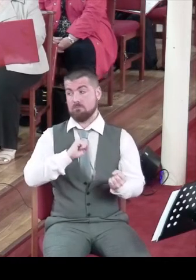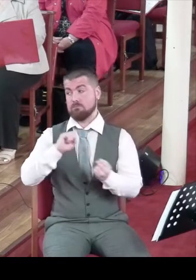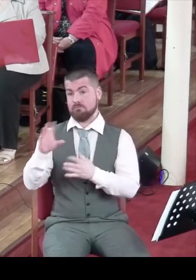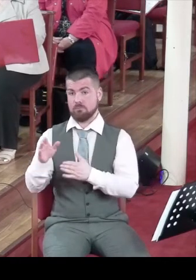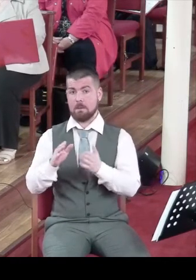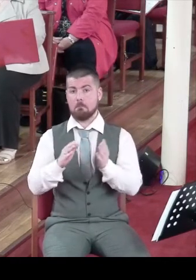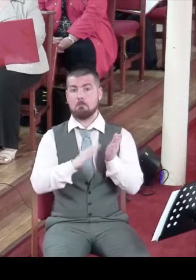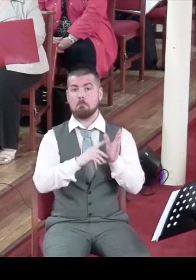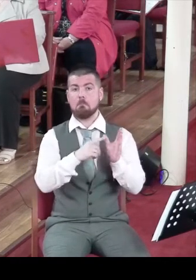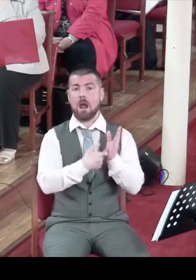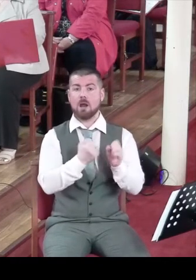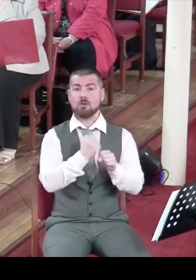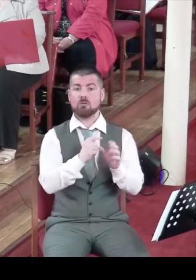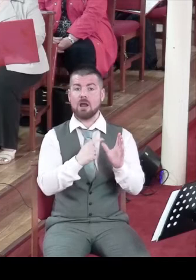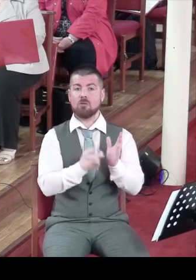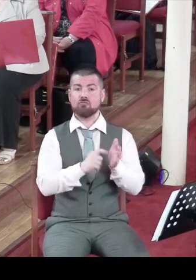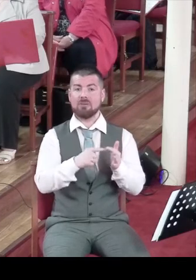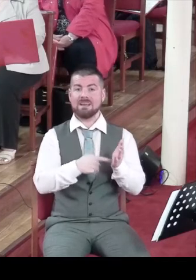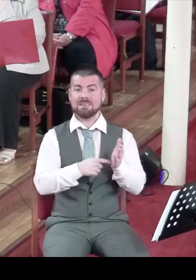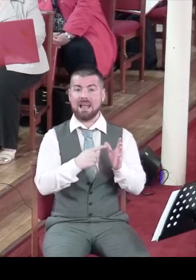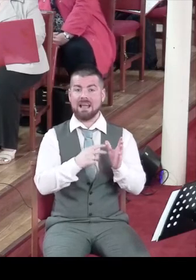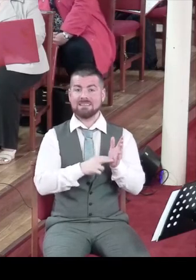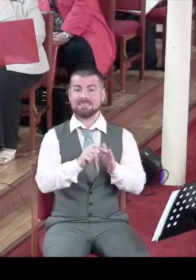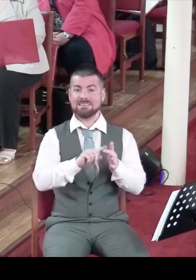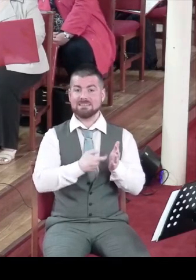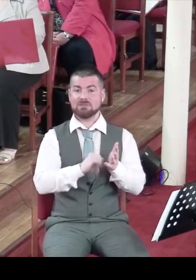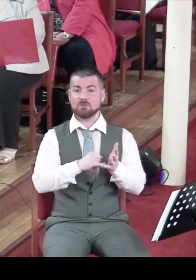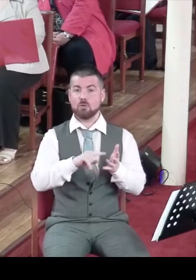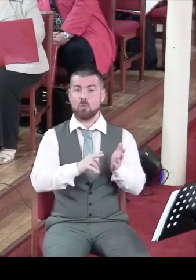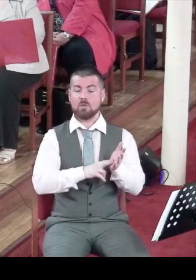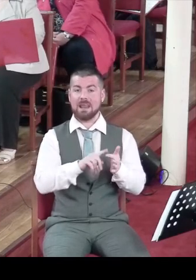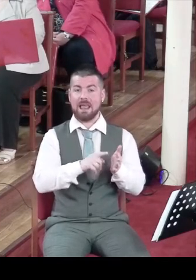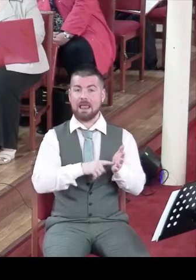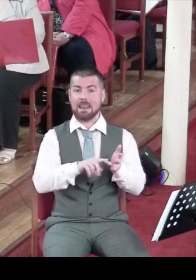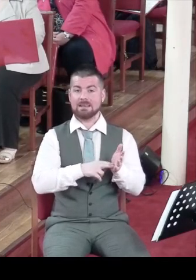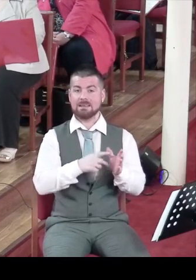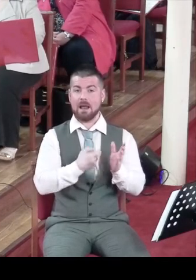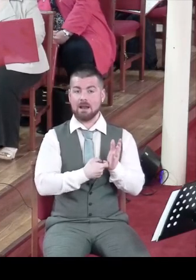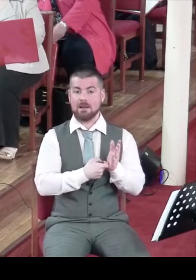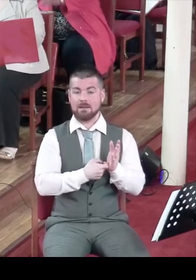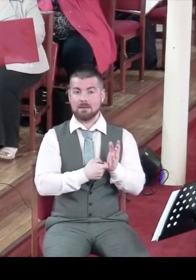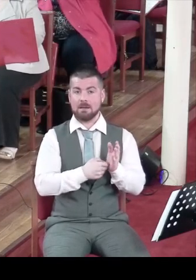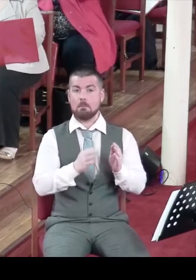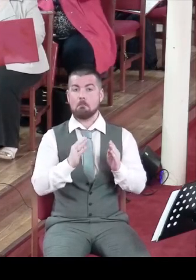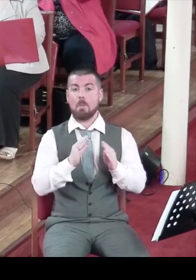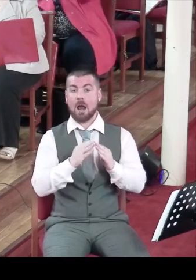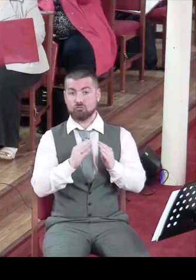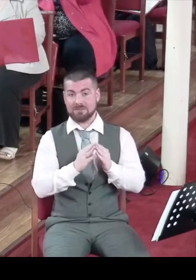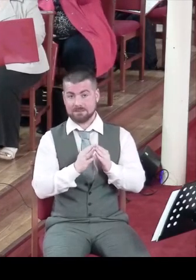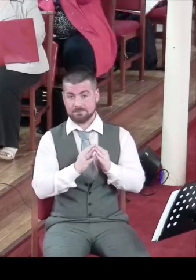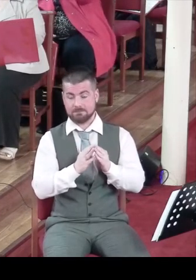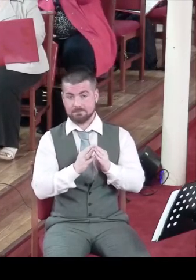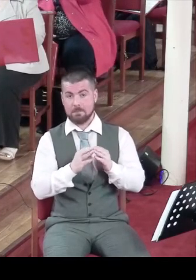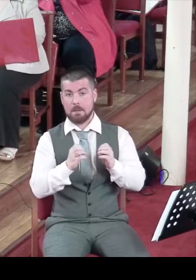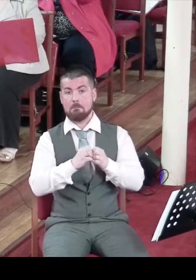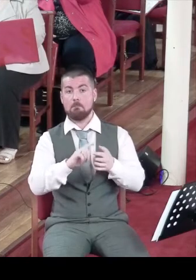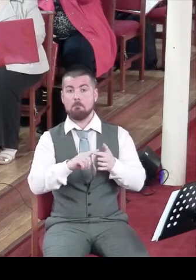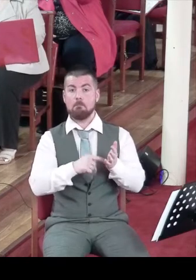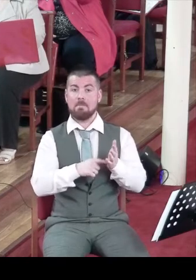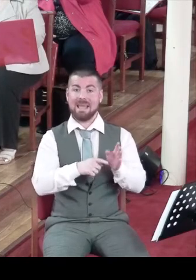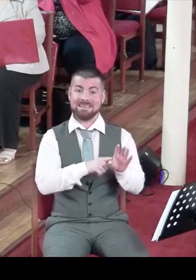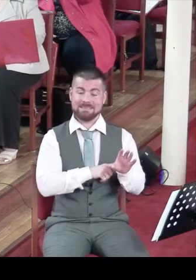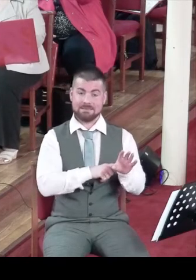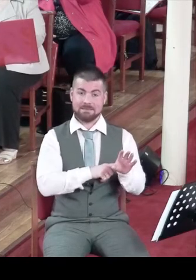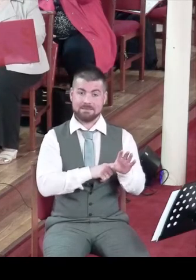Margaret Anderson, Eleanor Crow, Margaret Mackay, Betty Murray, Jean